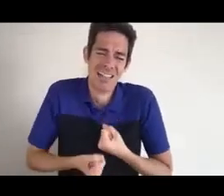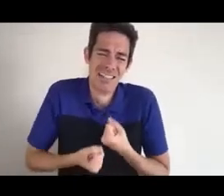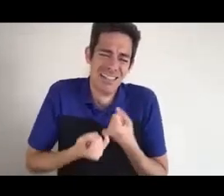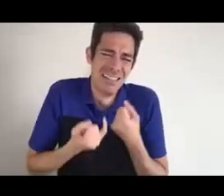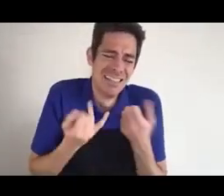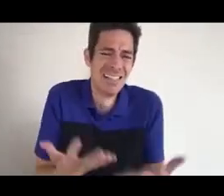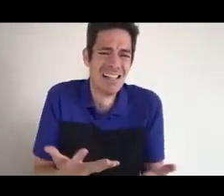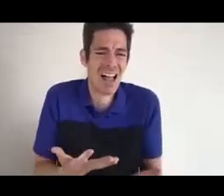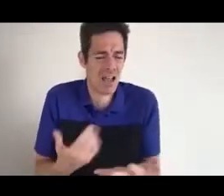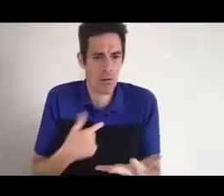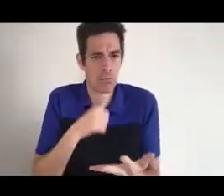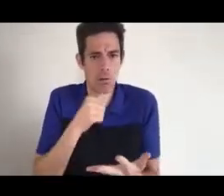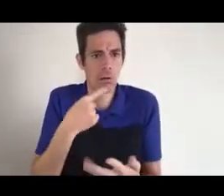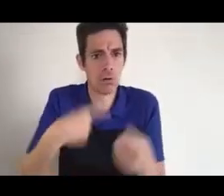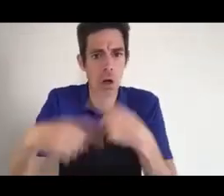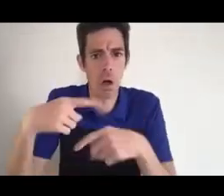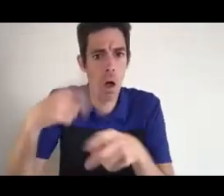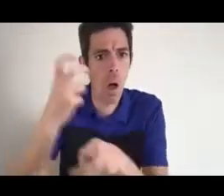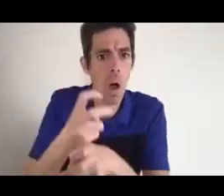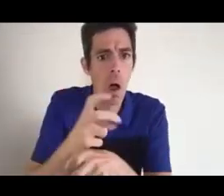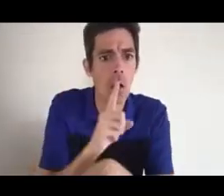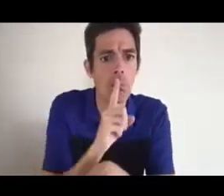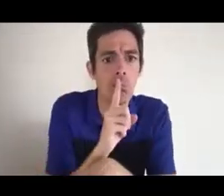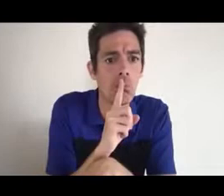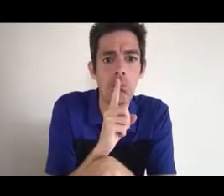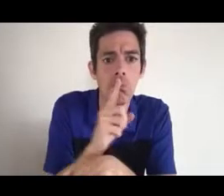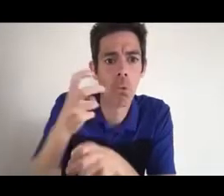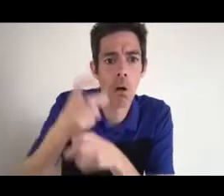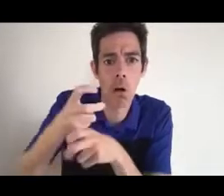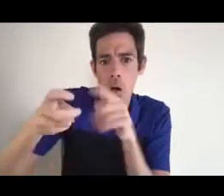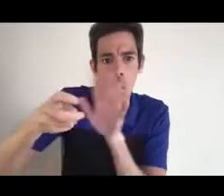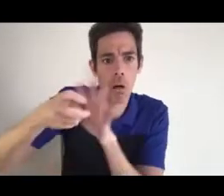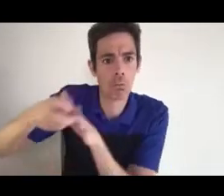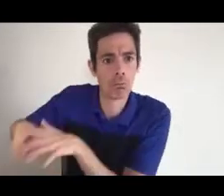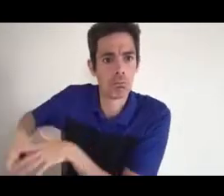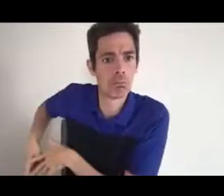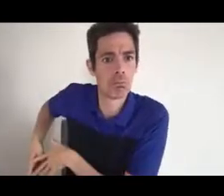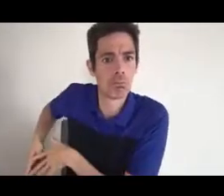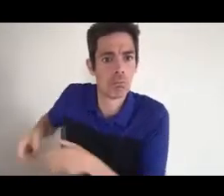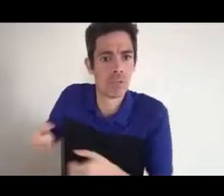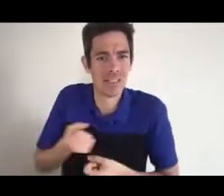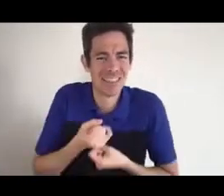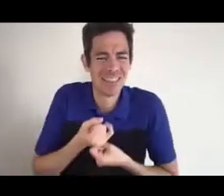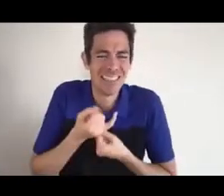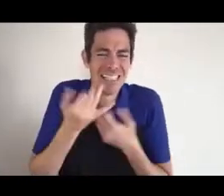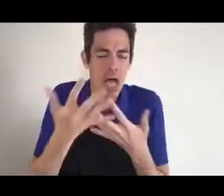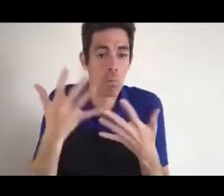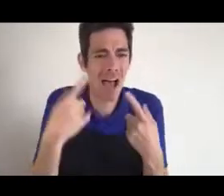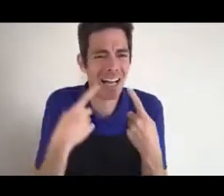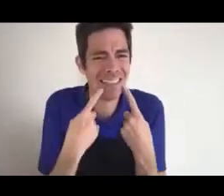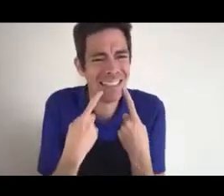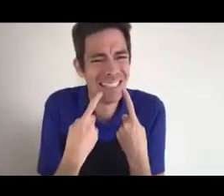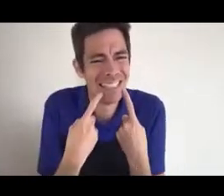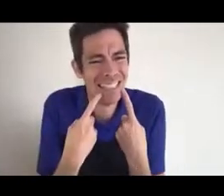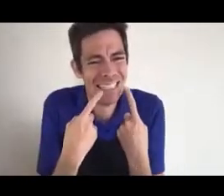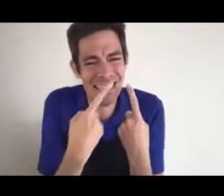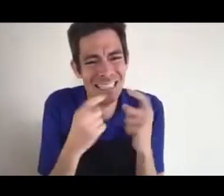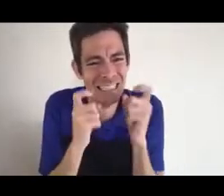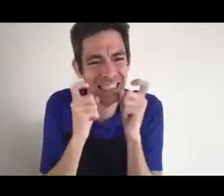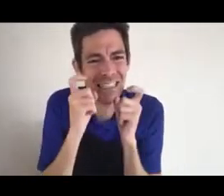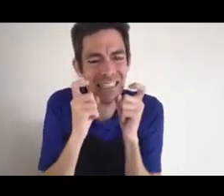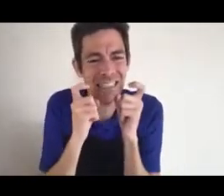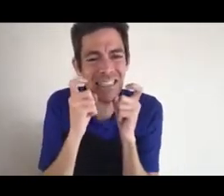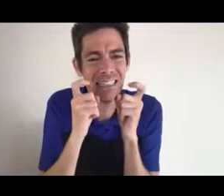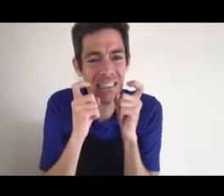I express. So see how I'm expressing. I'm not saying hard. I didn't have to say the vocabulary